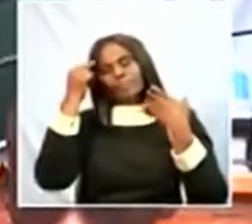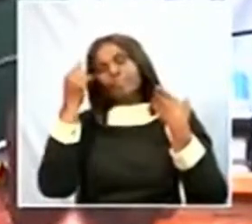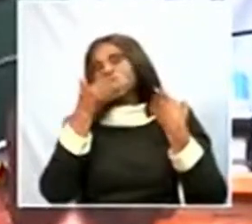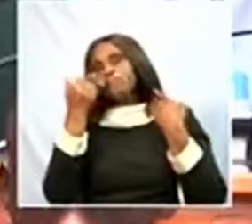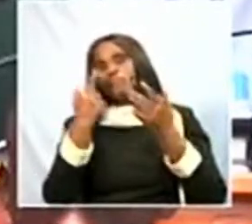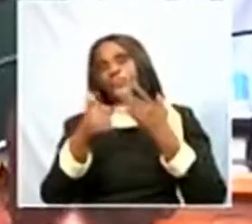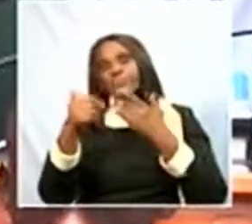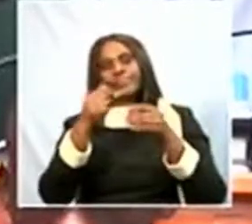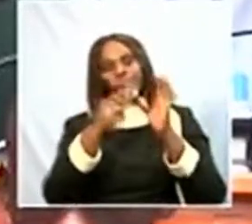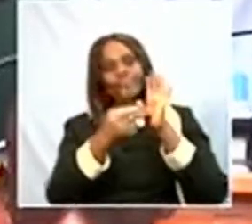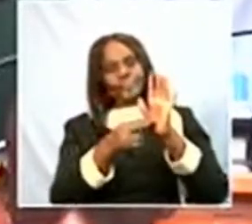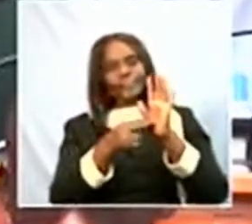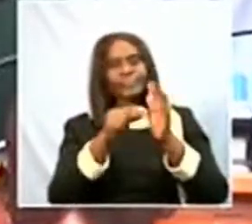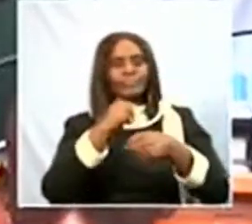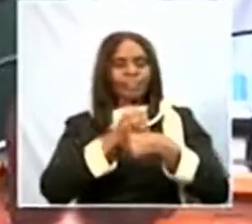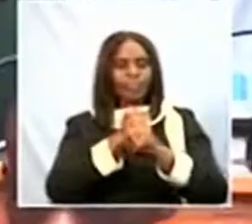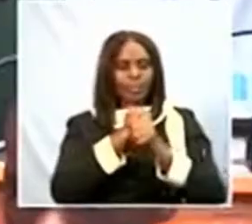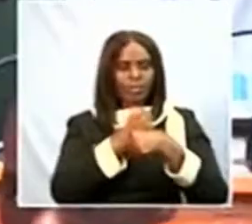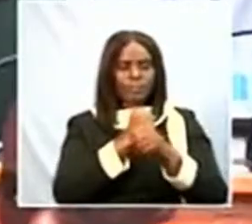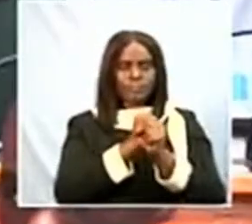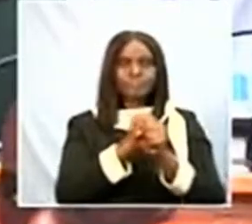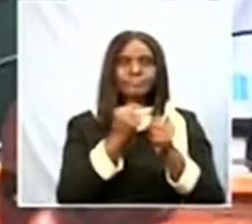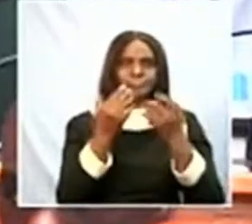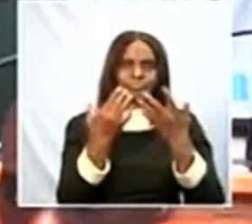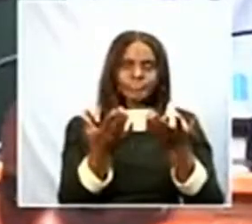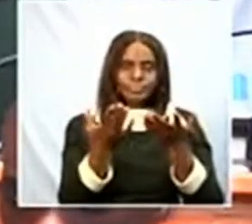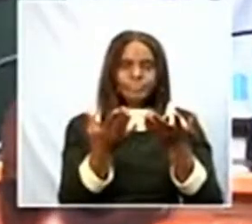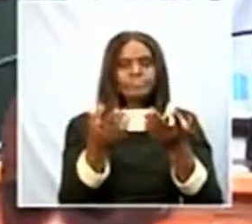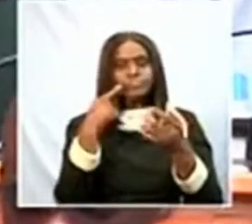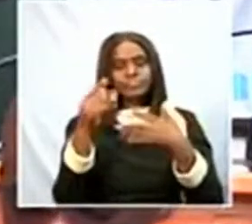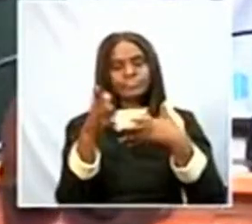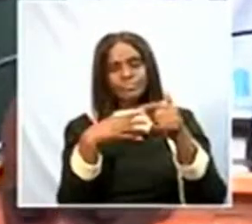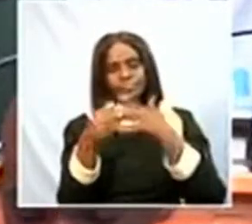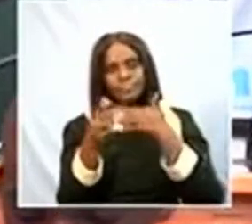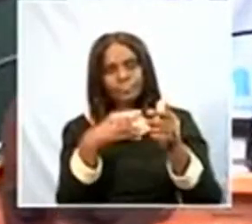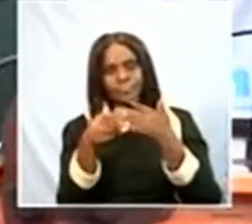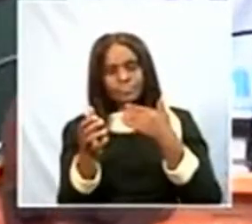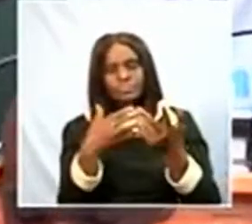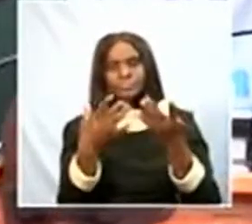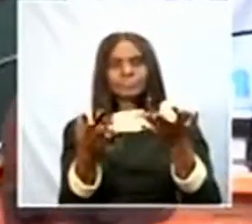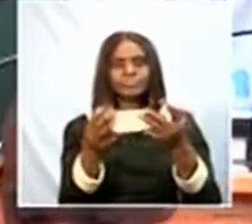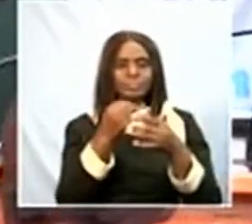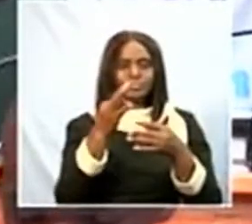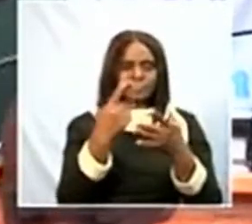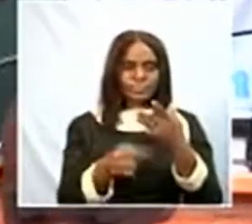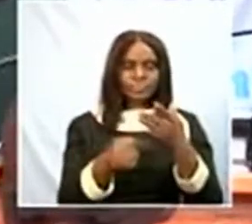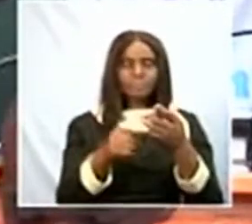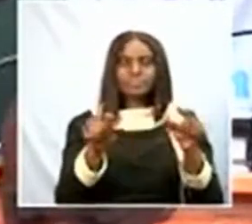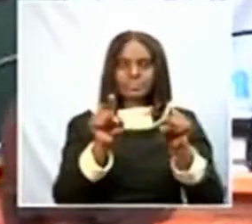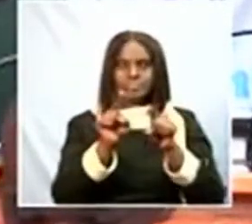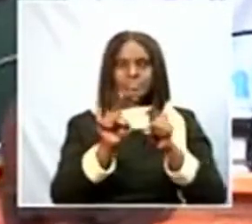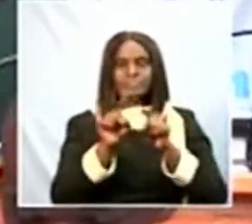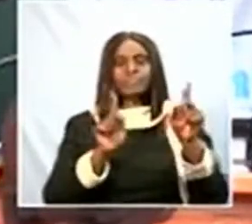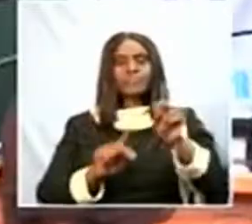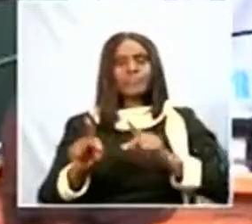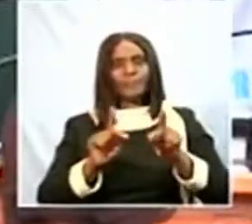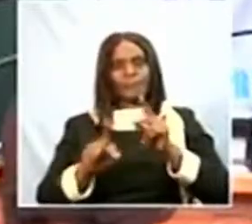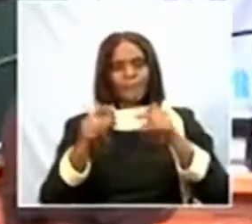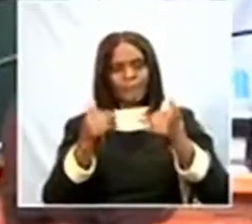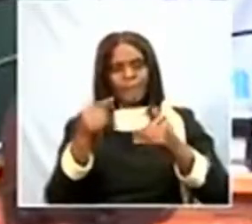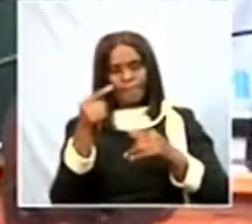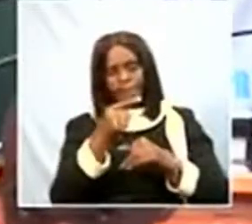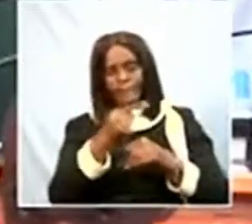produce a modified production of labeled trash bins for easy application of common citizens.